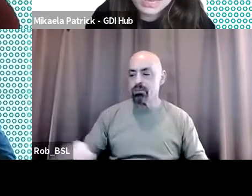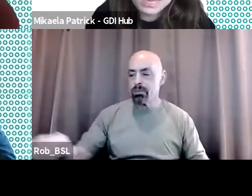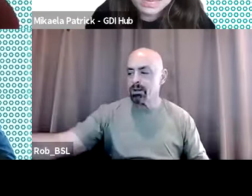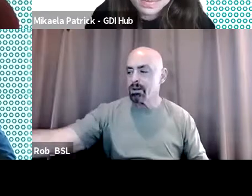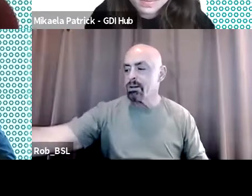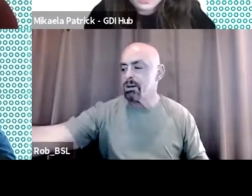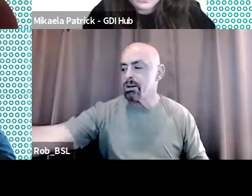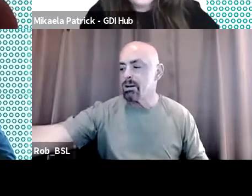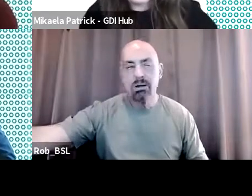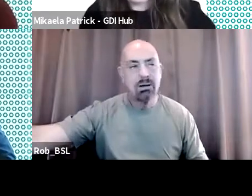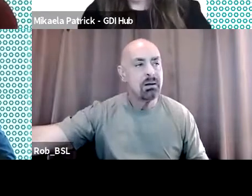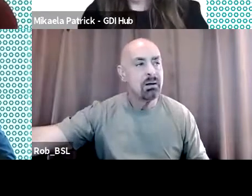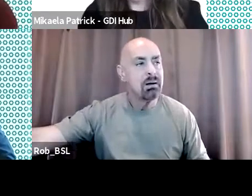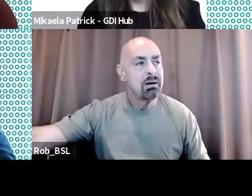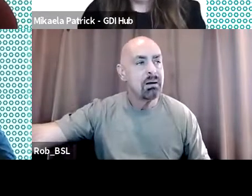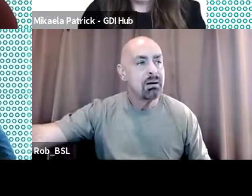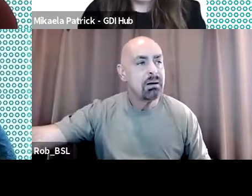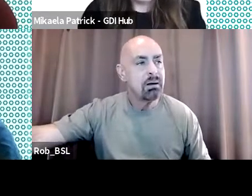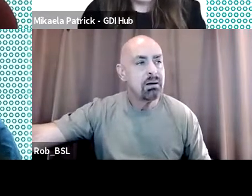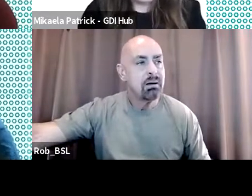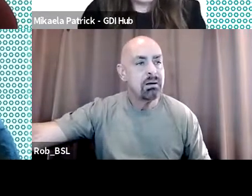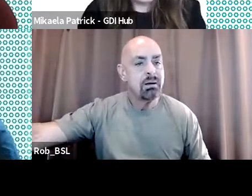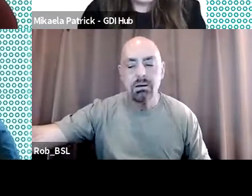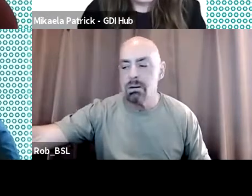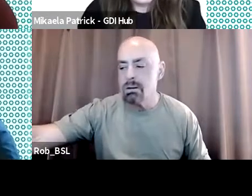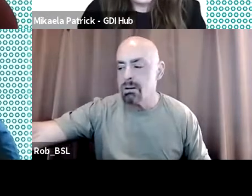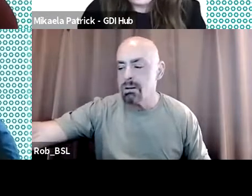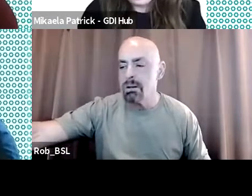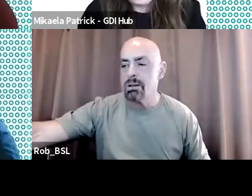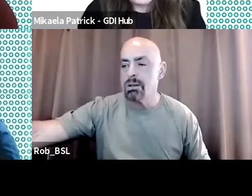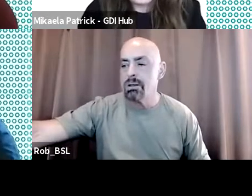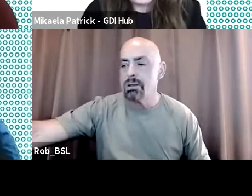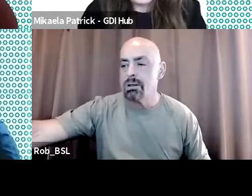themselves. Thank you so much, Michaela. That was a wonderful